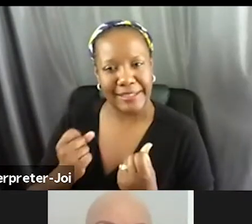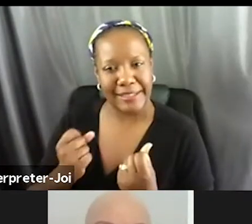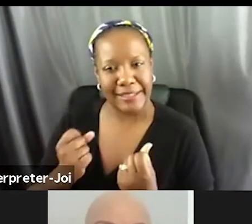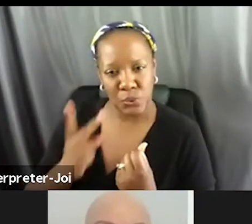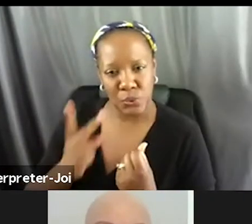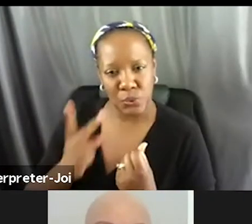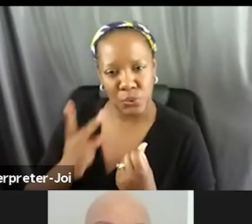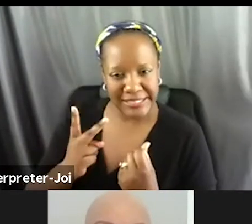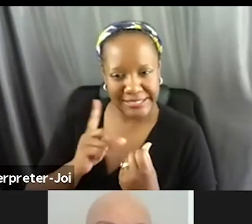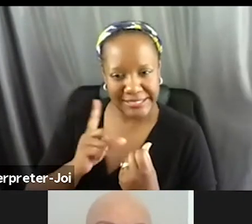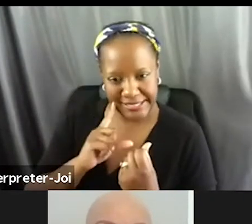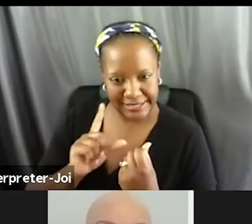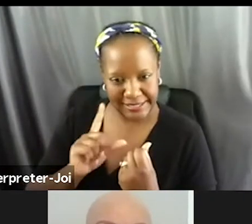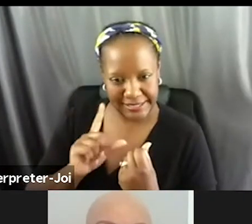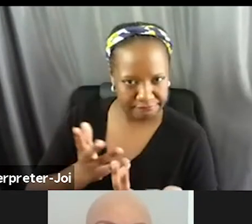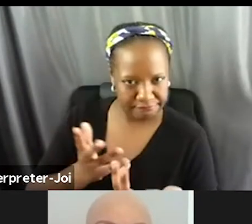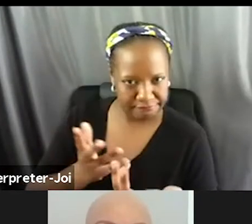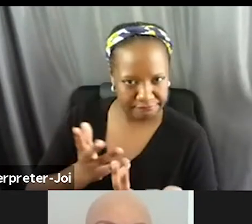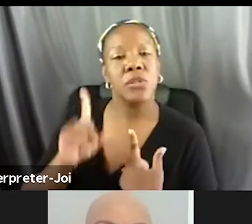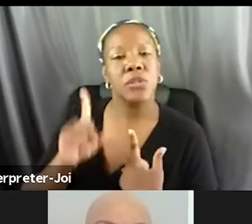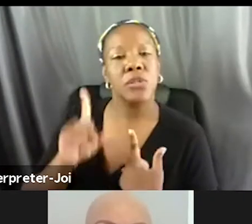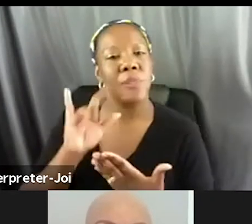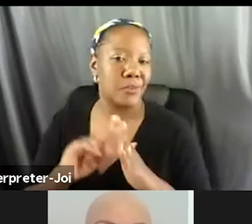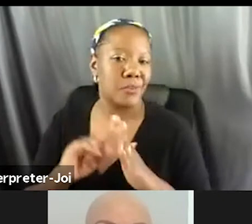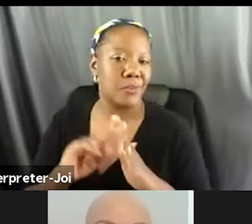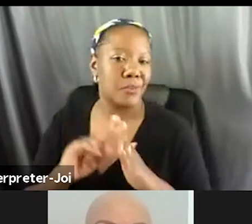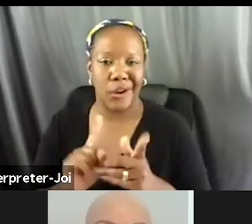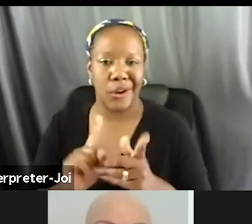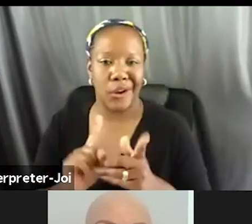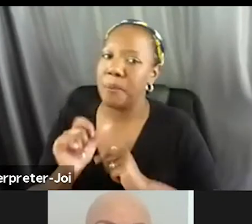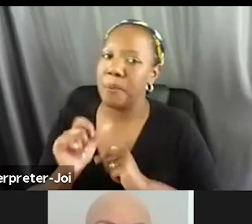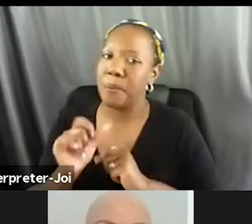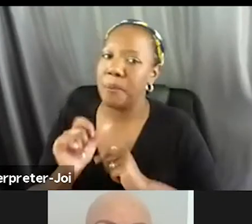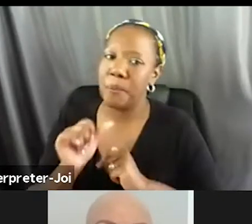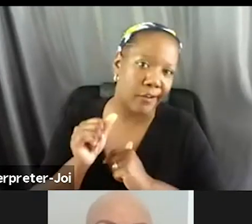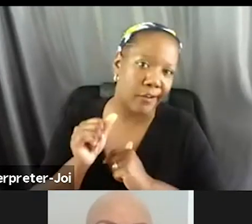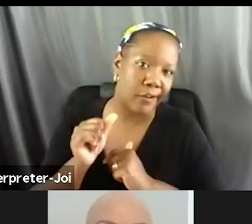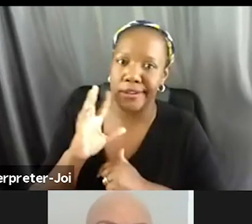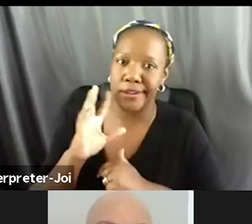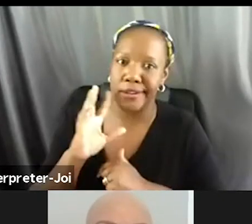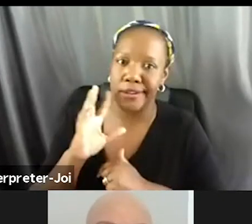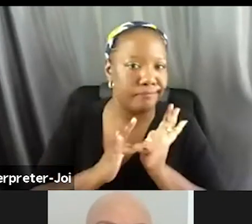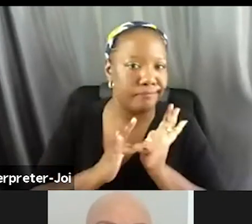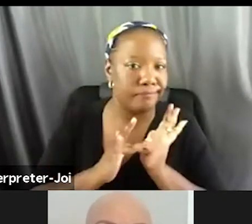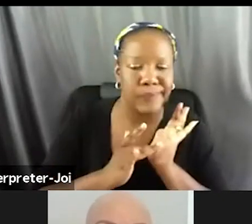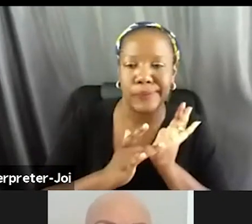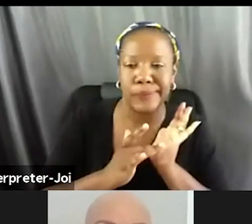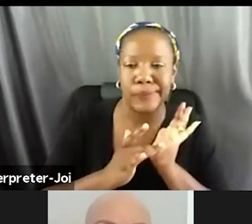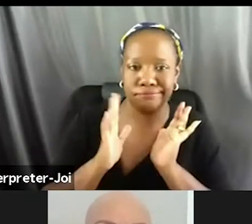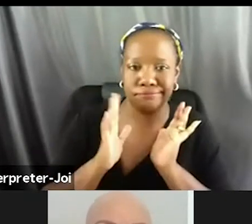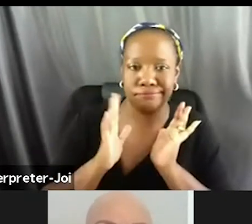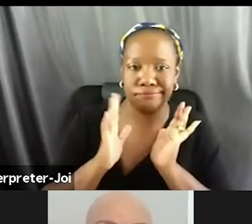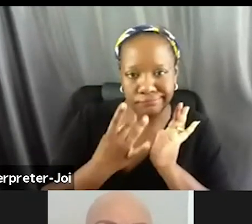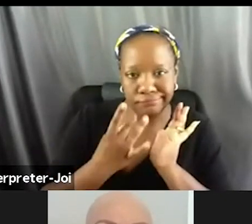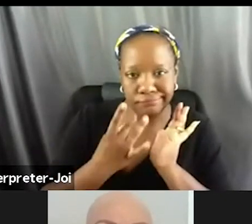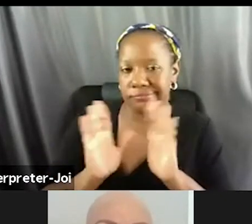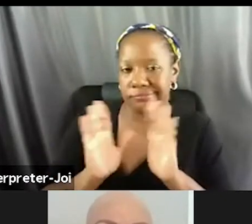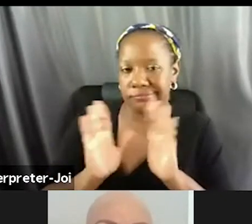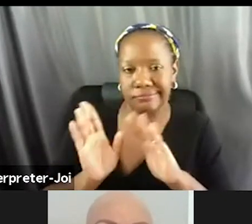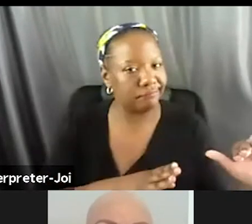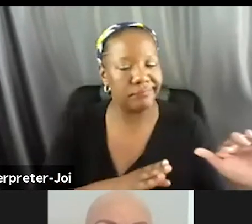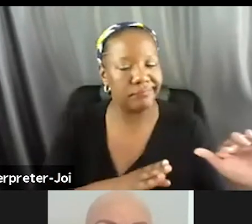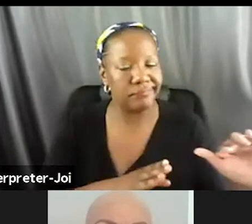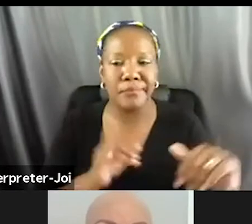there's a result. So that's sort of where we'll go, but we're not going to go to pharmaceuticals, you know, because I